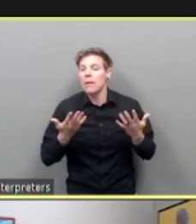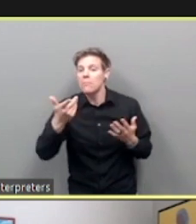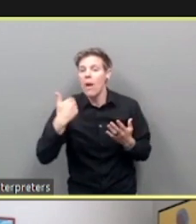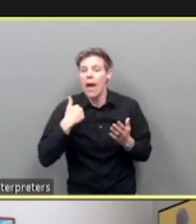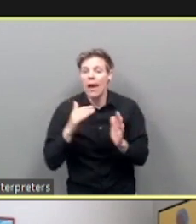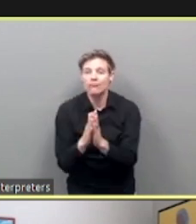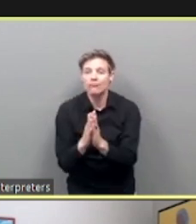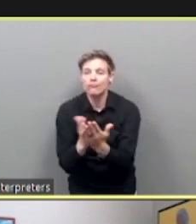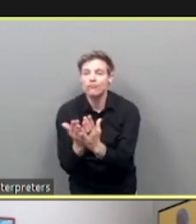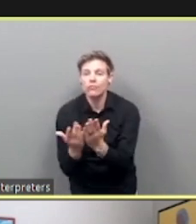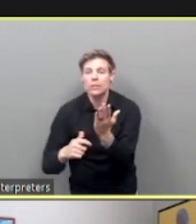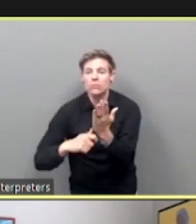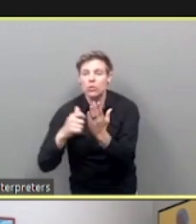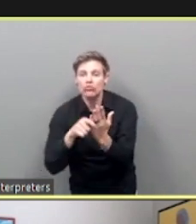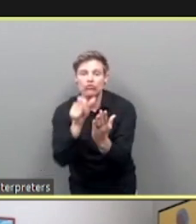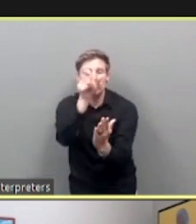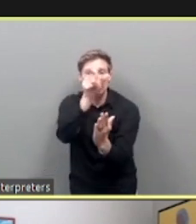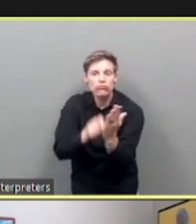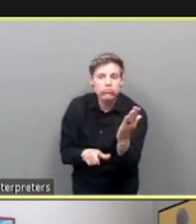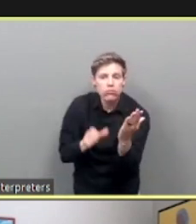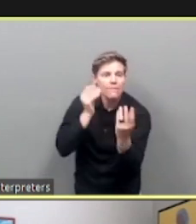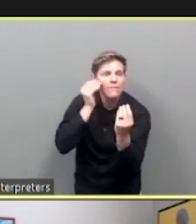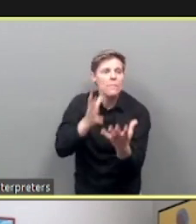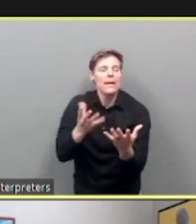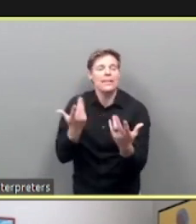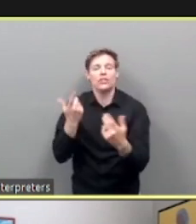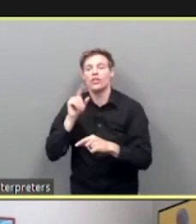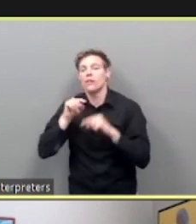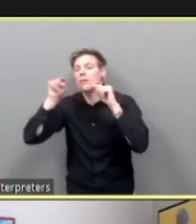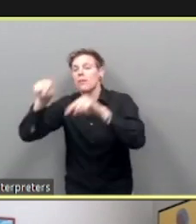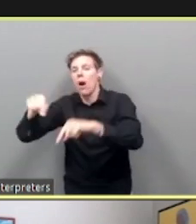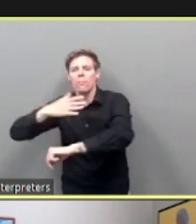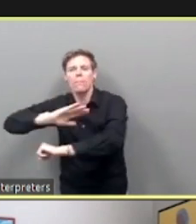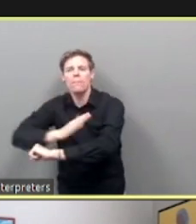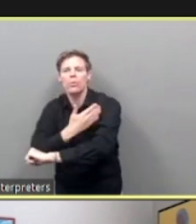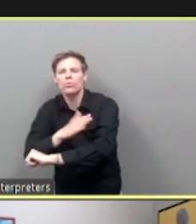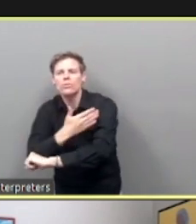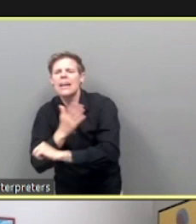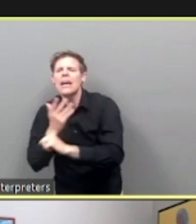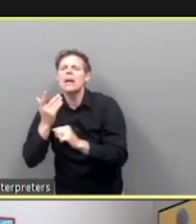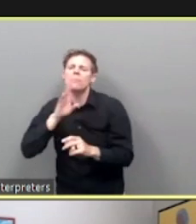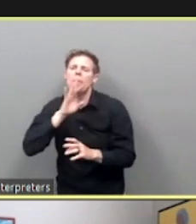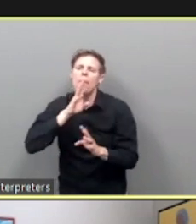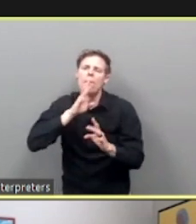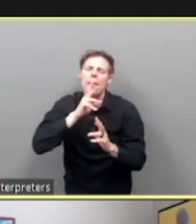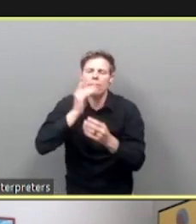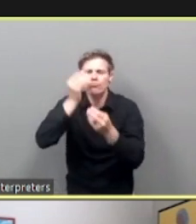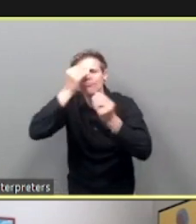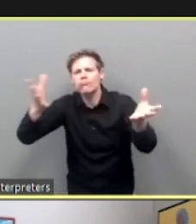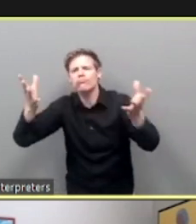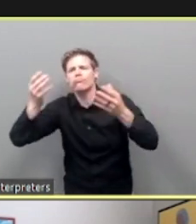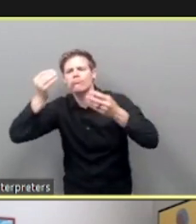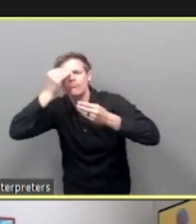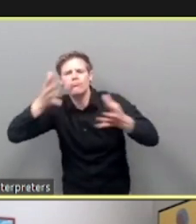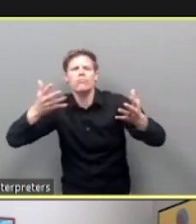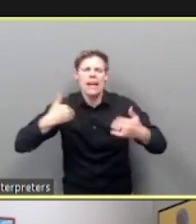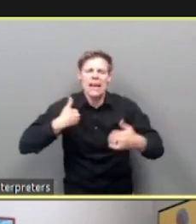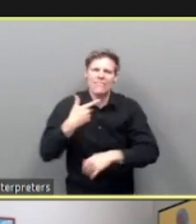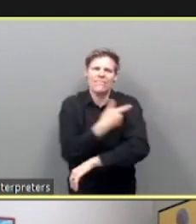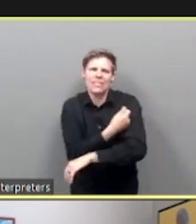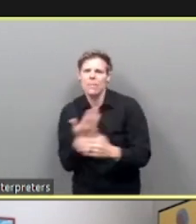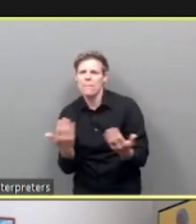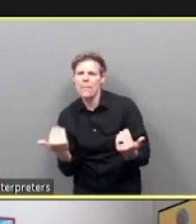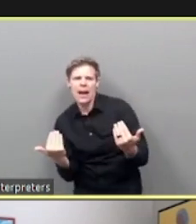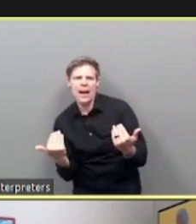or have some music to like come and get people in the locations that people are used to going to